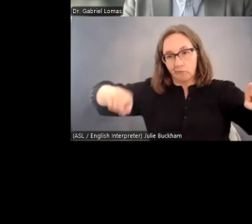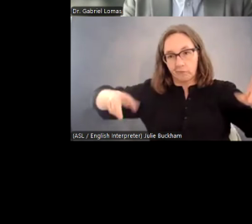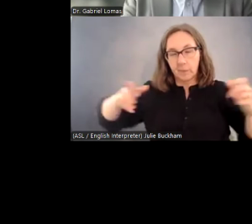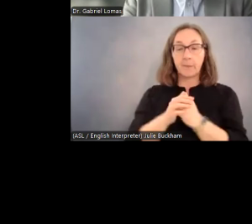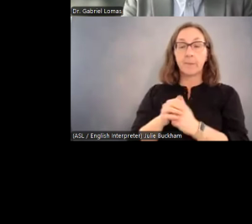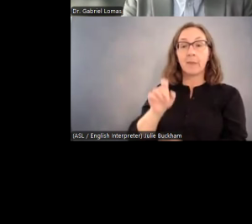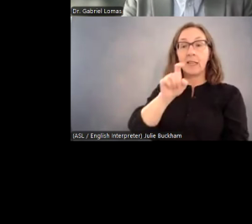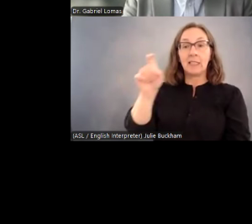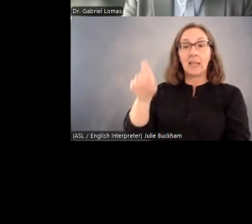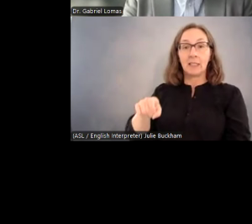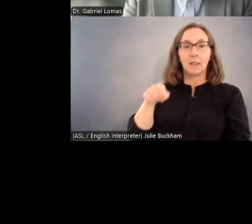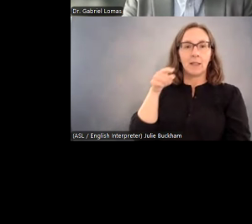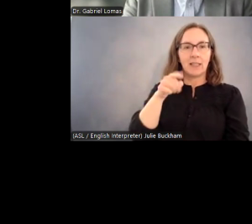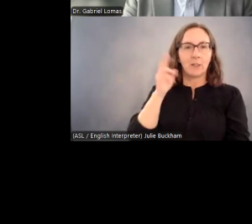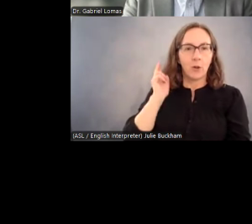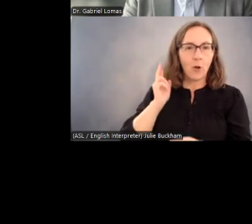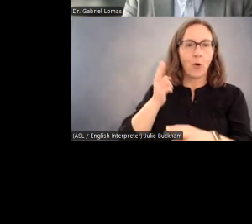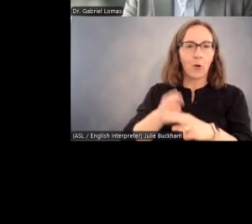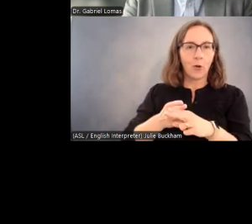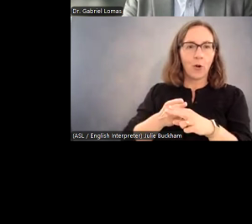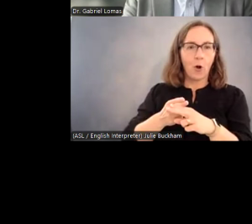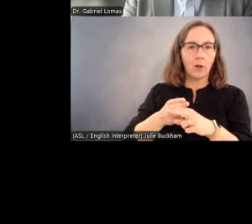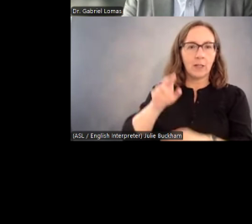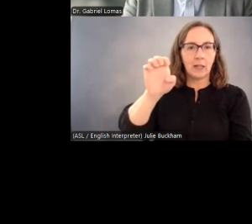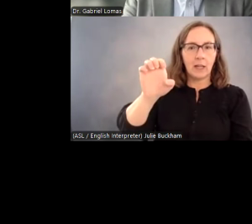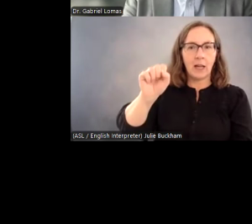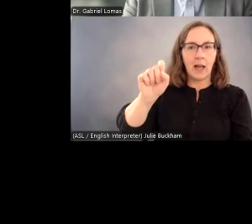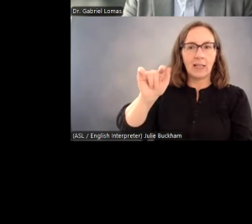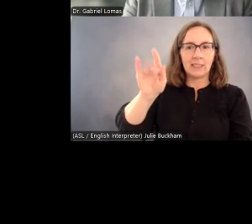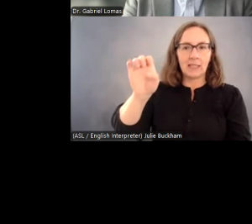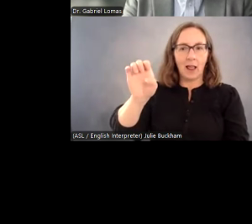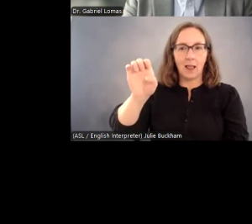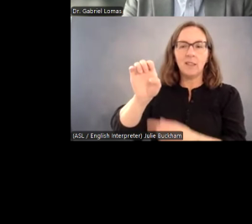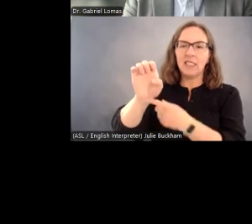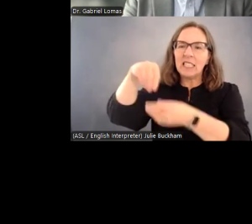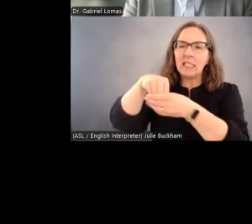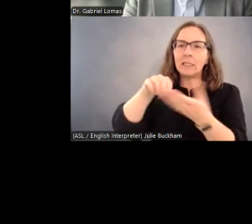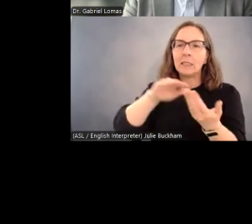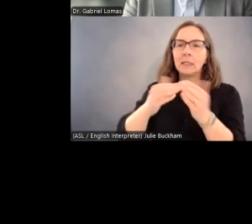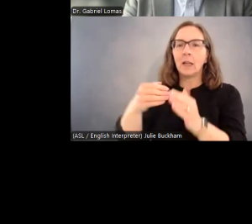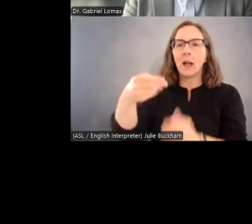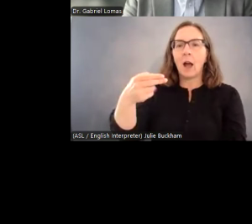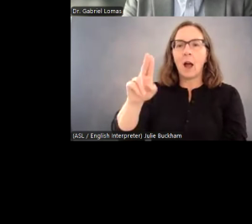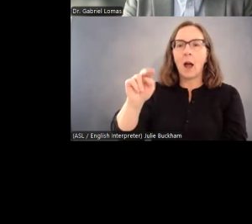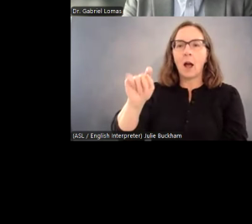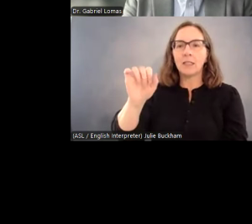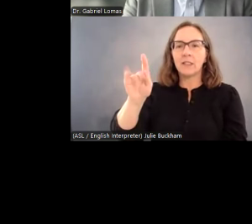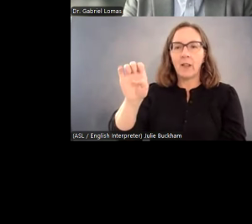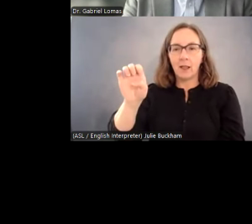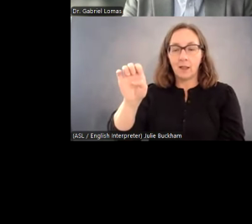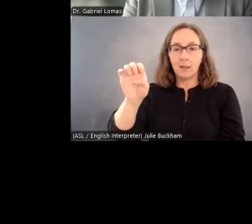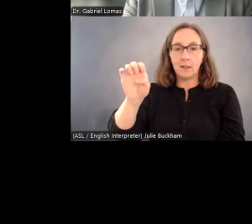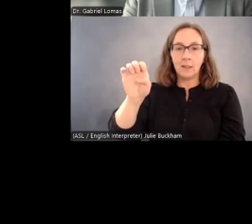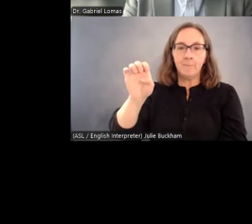Estelle unit is what it's called in Huntsville, and that is where they are housed together. There are positives and negatives to